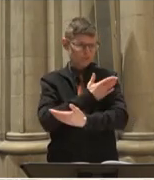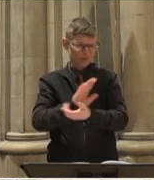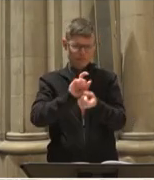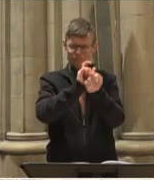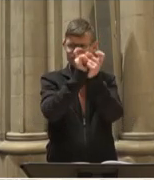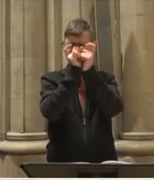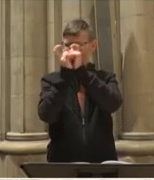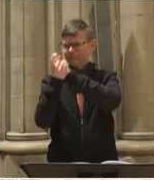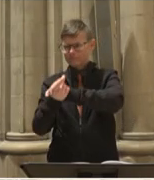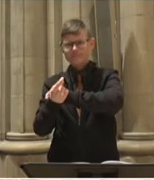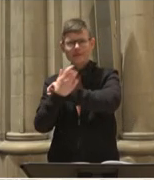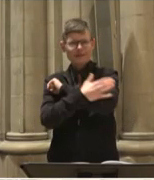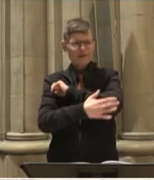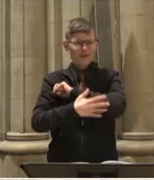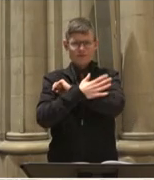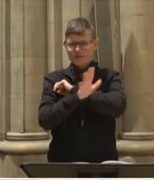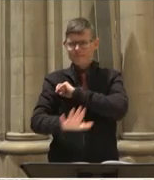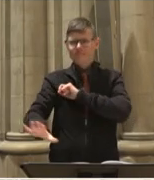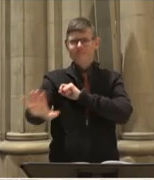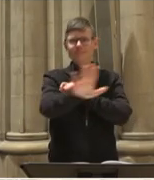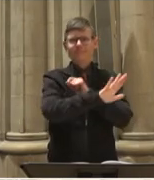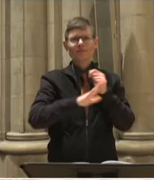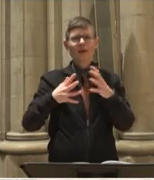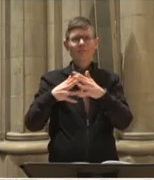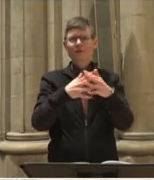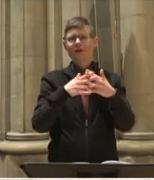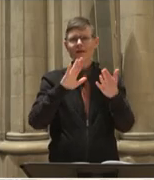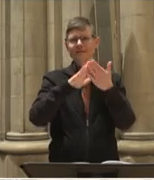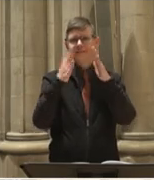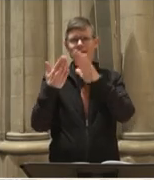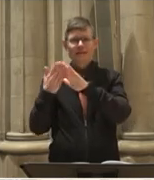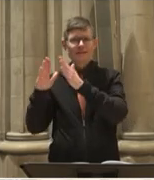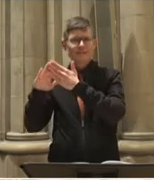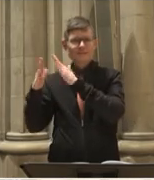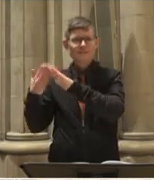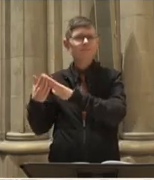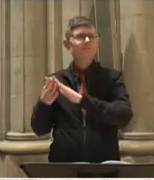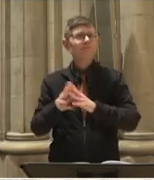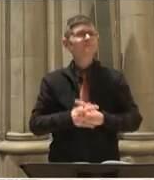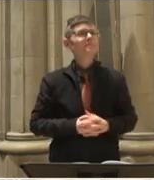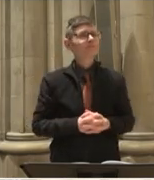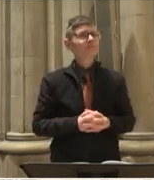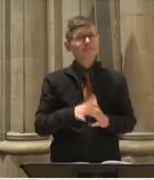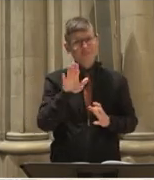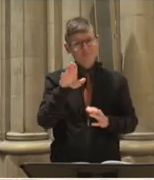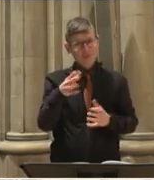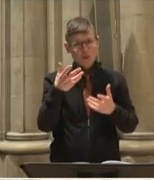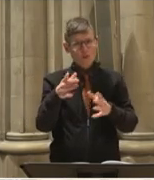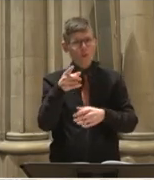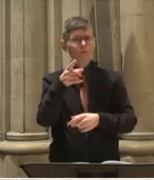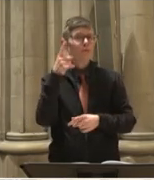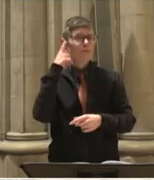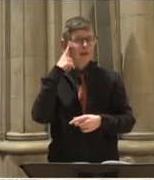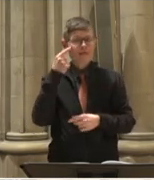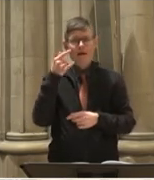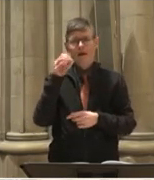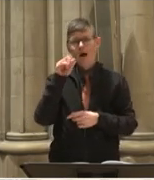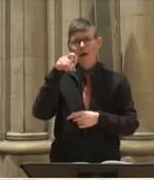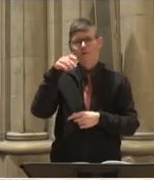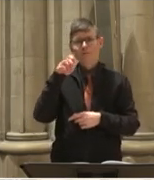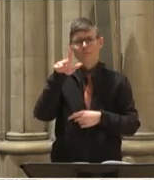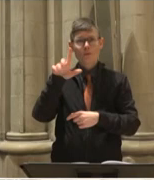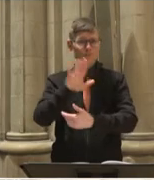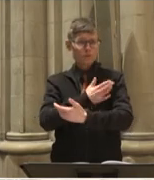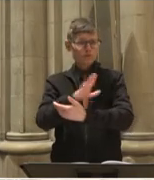across American cities. And just so you don't think that gospel music